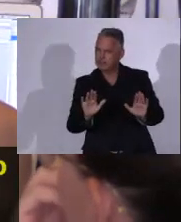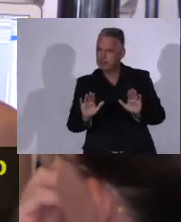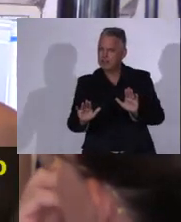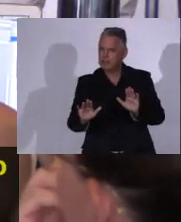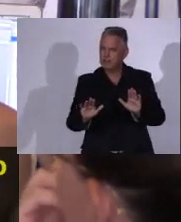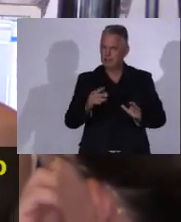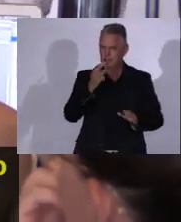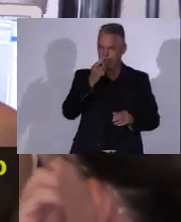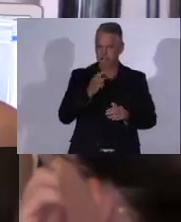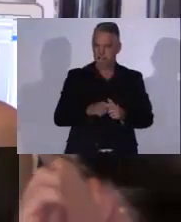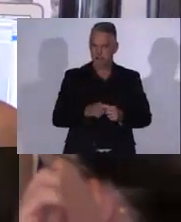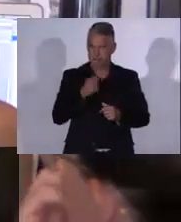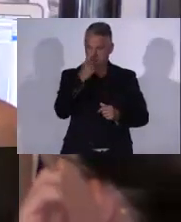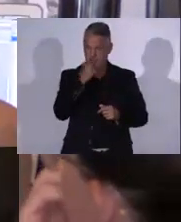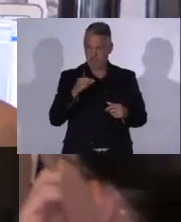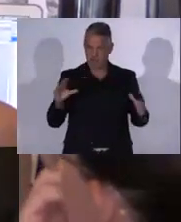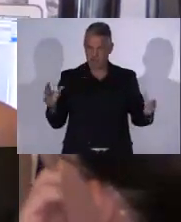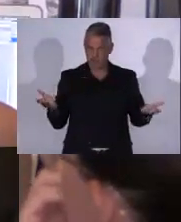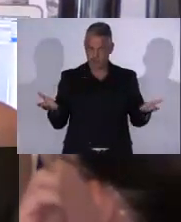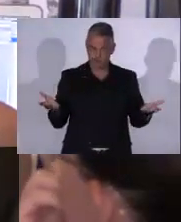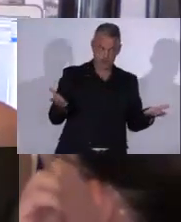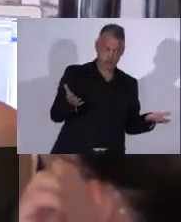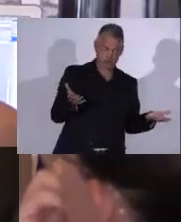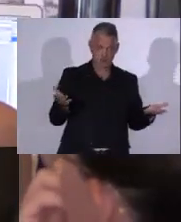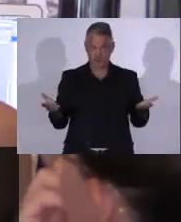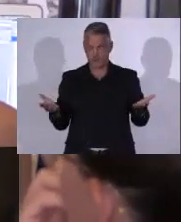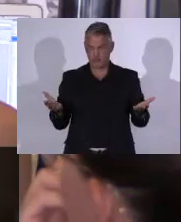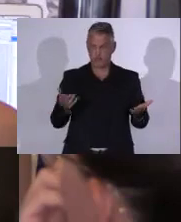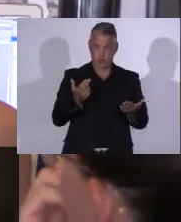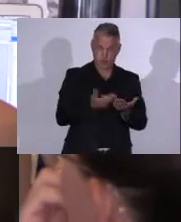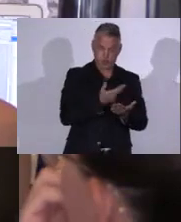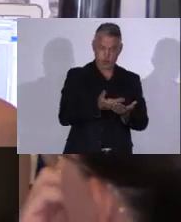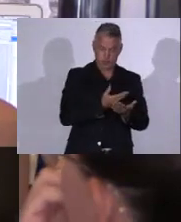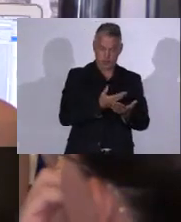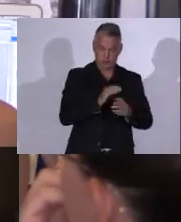close proximity, to potentially have soup bands set up there?